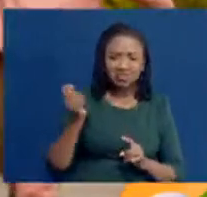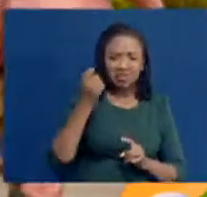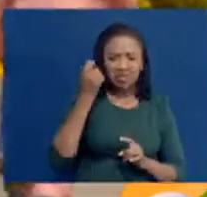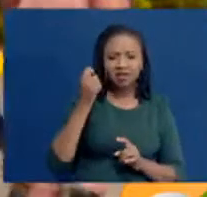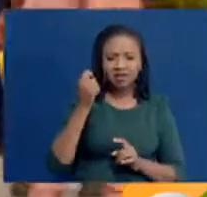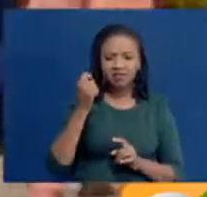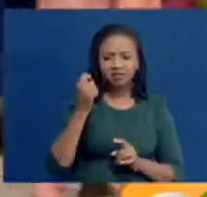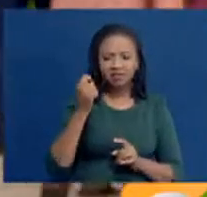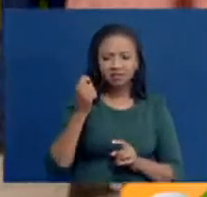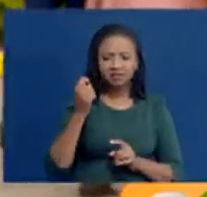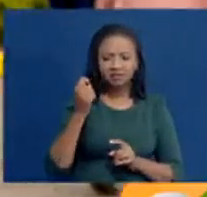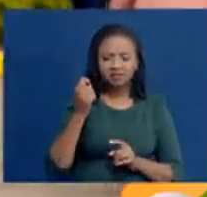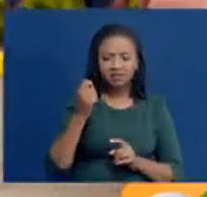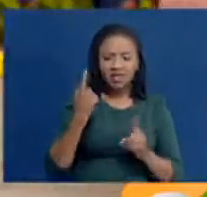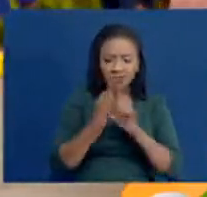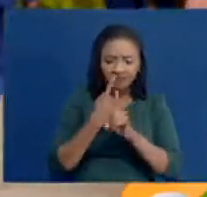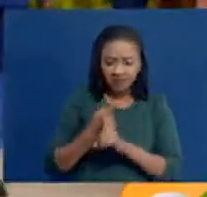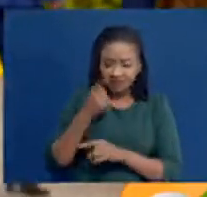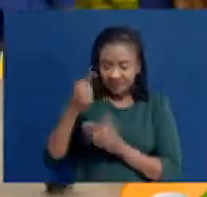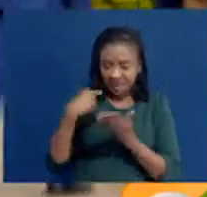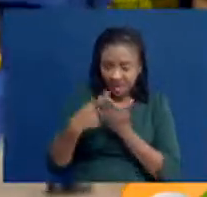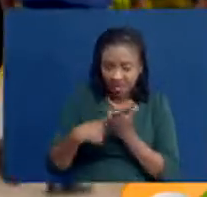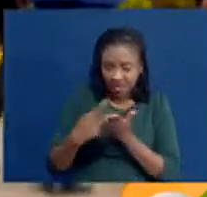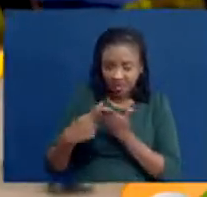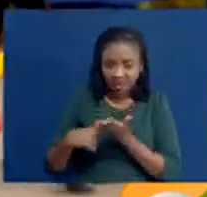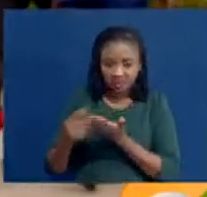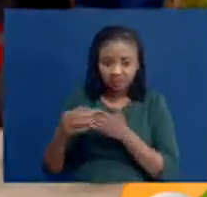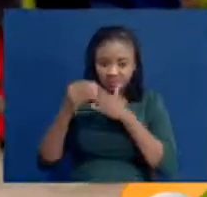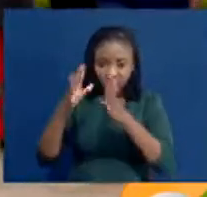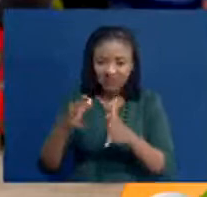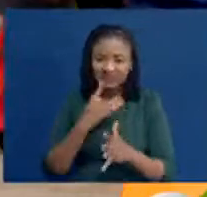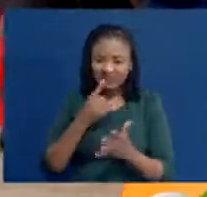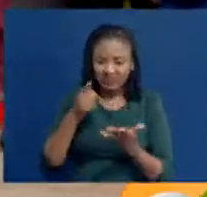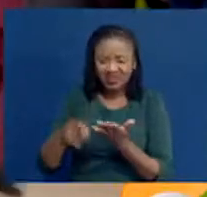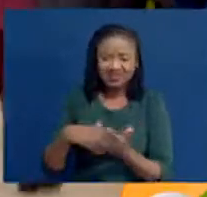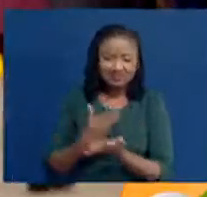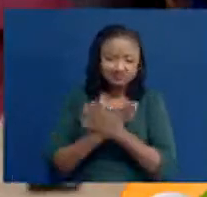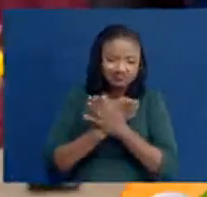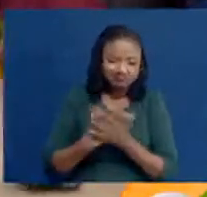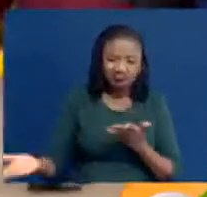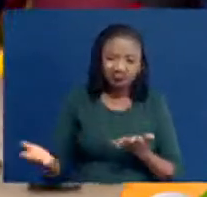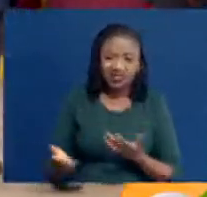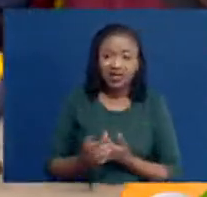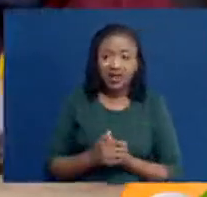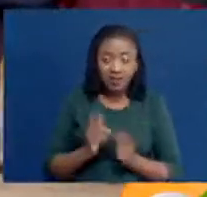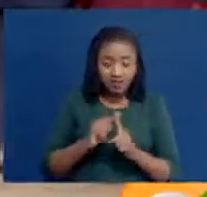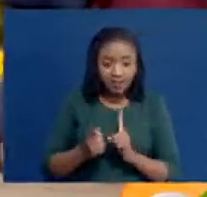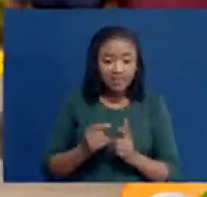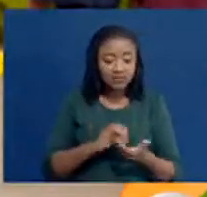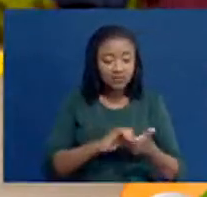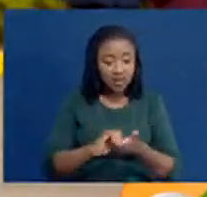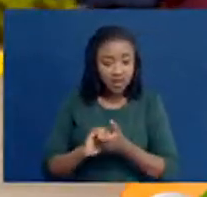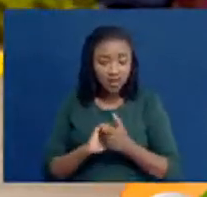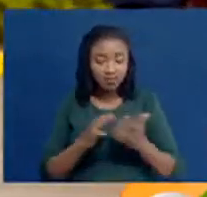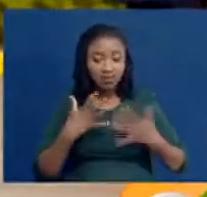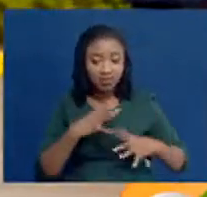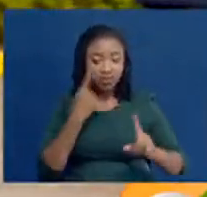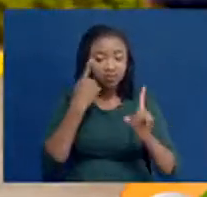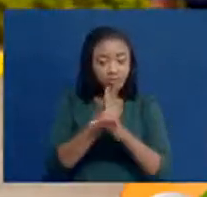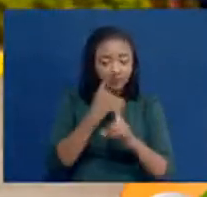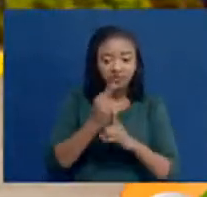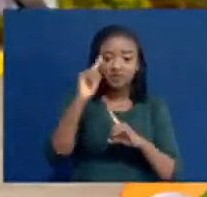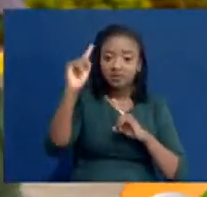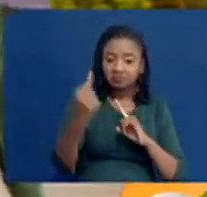ongoing National Dialogue Committee meetings, terming them an exercise in futility, their engagements continued with various interest